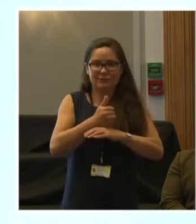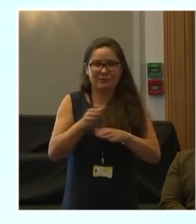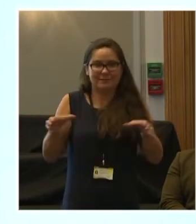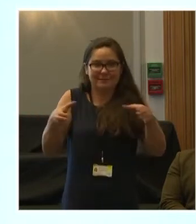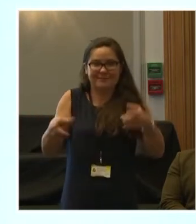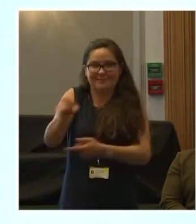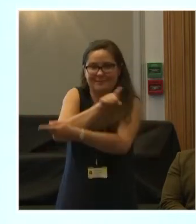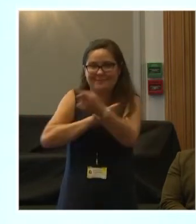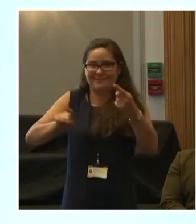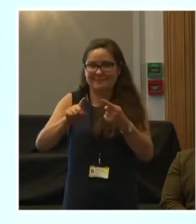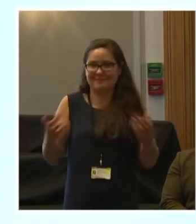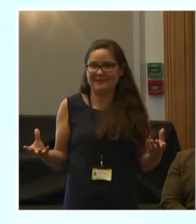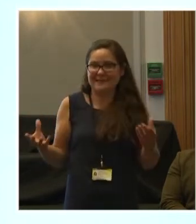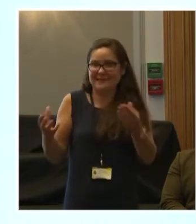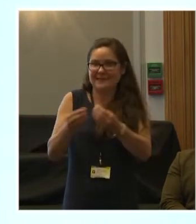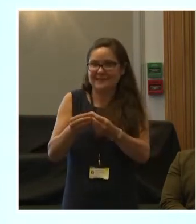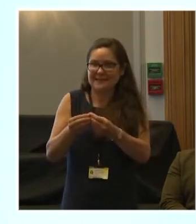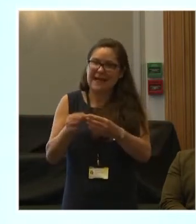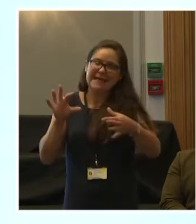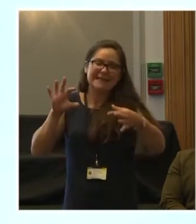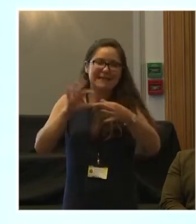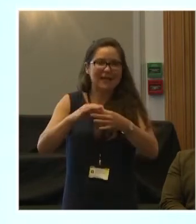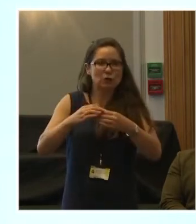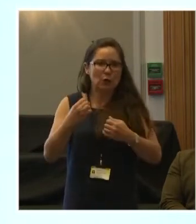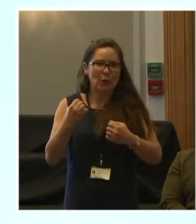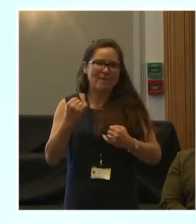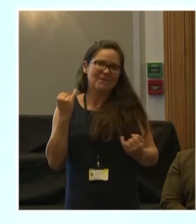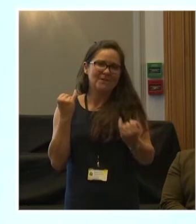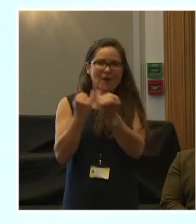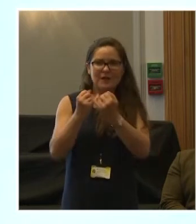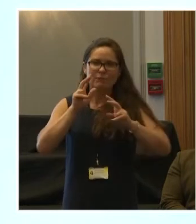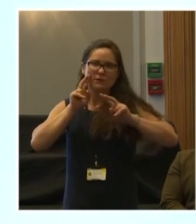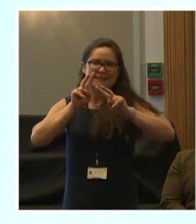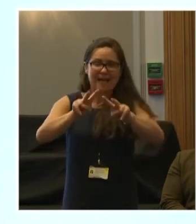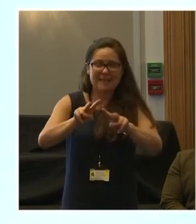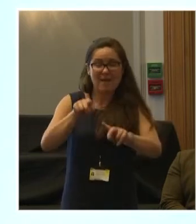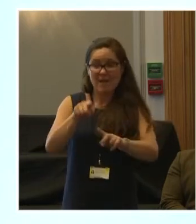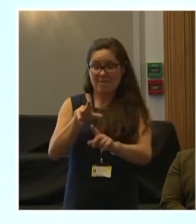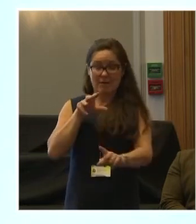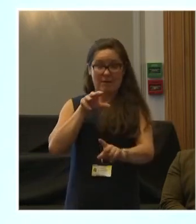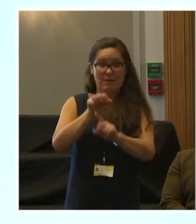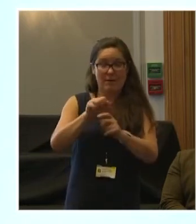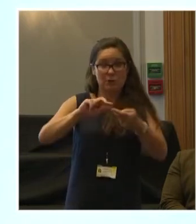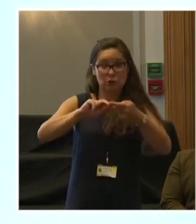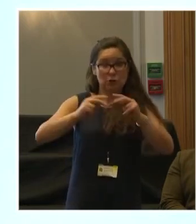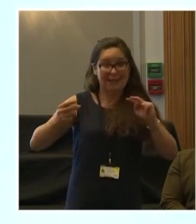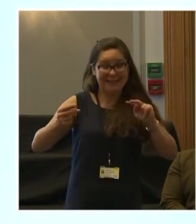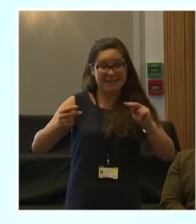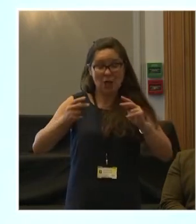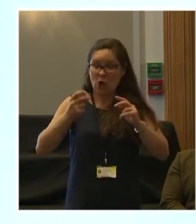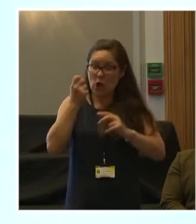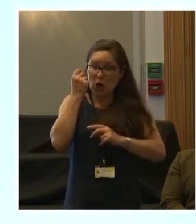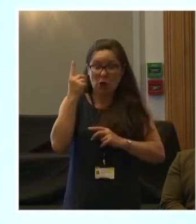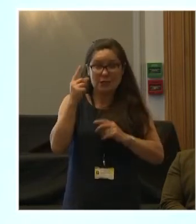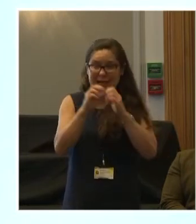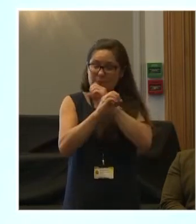Sight. This group has identified 7 novel disease-causing genes, established comprehensive understanding of the role of 9